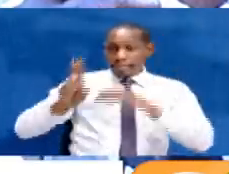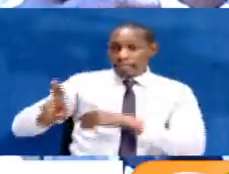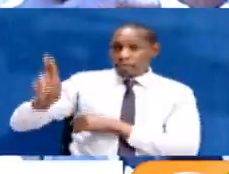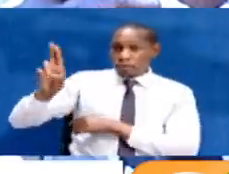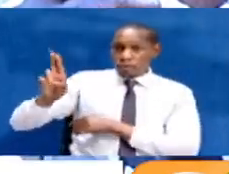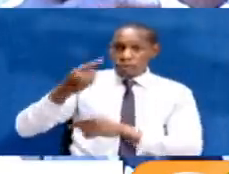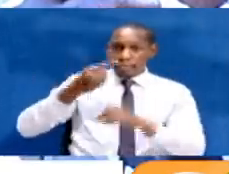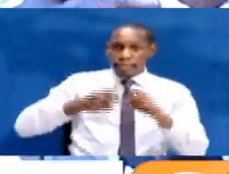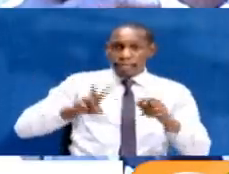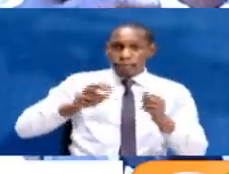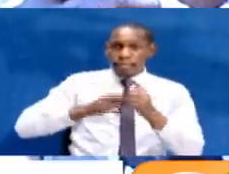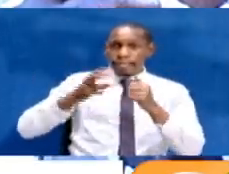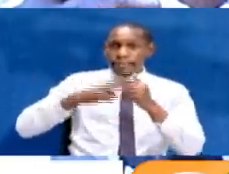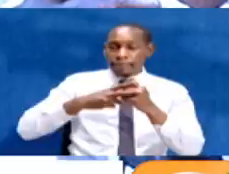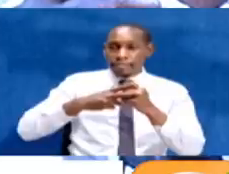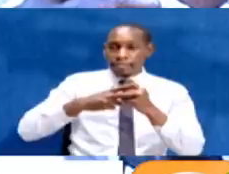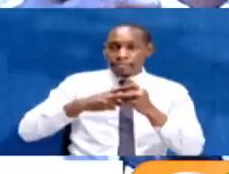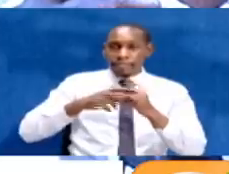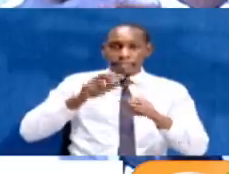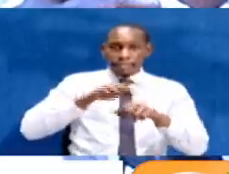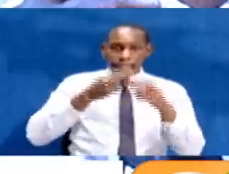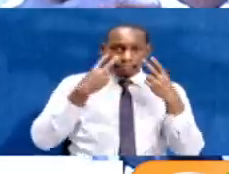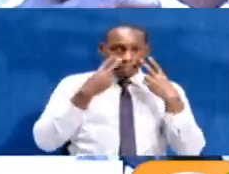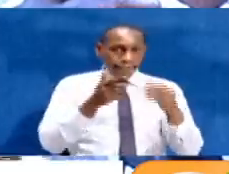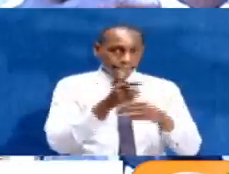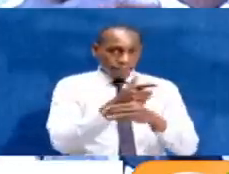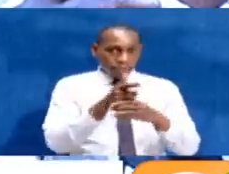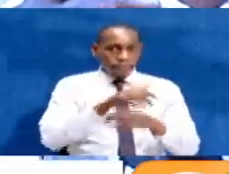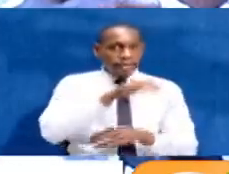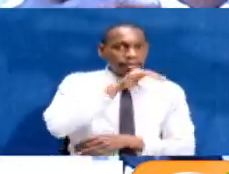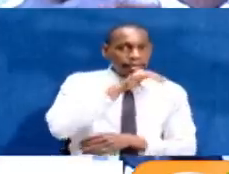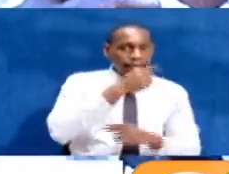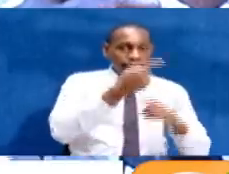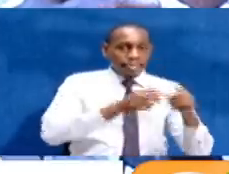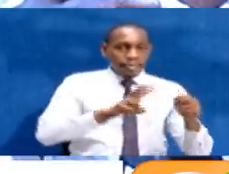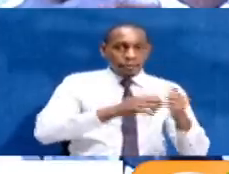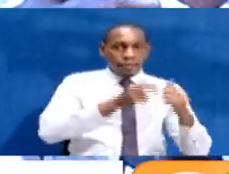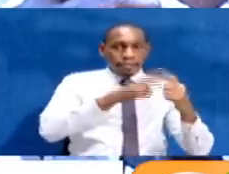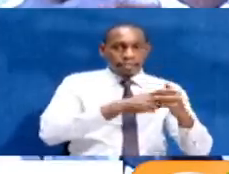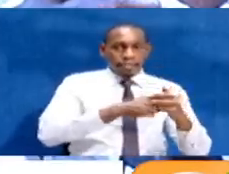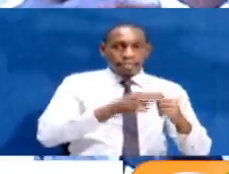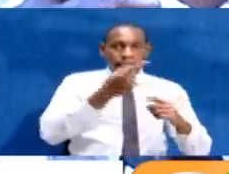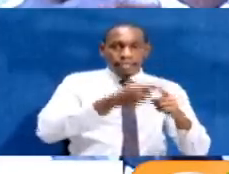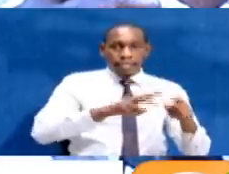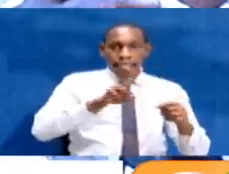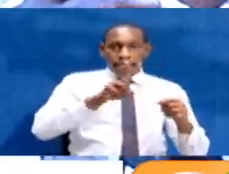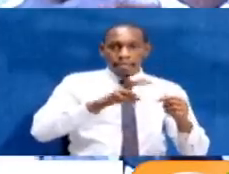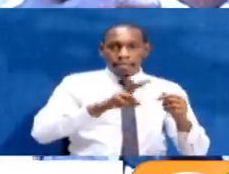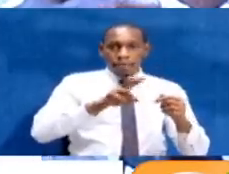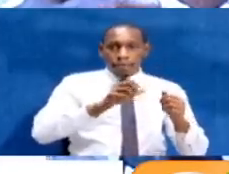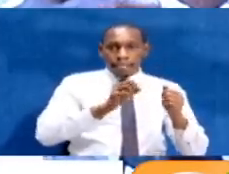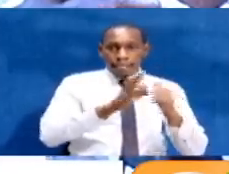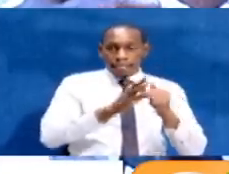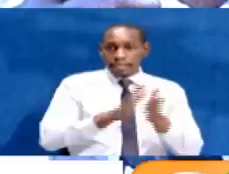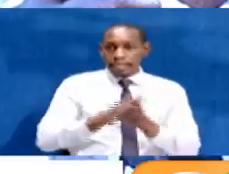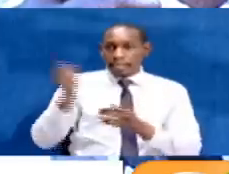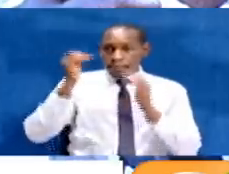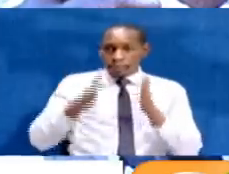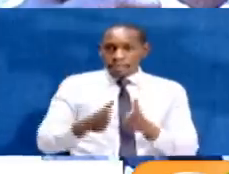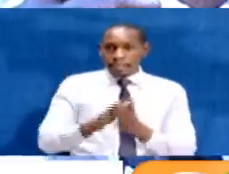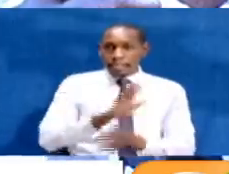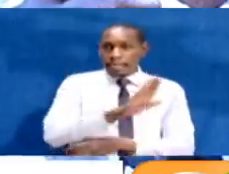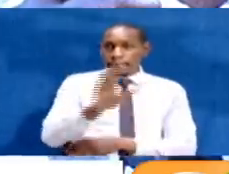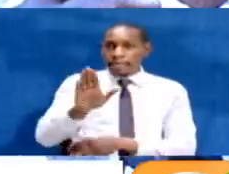Uhuru Kenyatta in 2017, when you look at sound bites of Raila Odinga in 2017 and 2013, what these